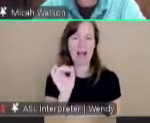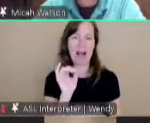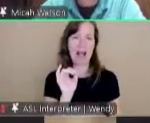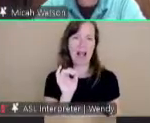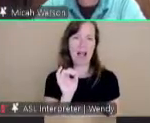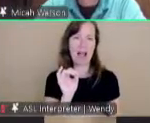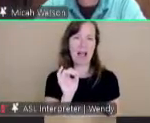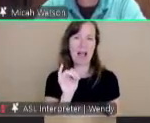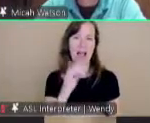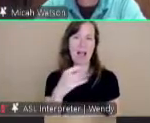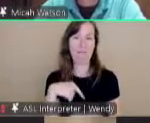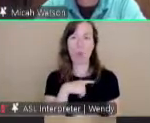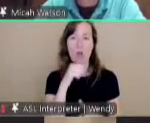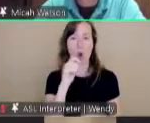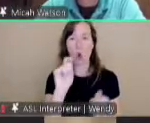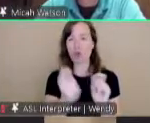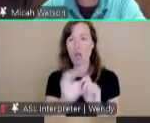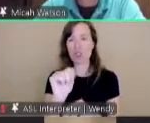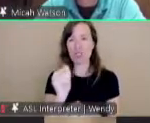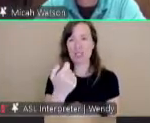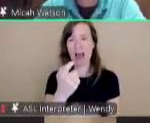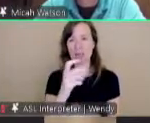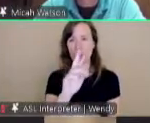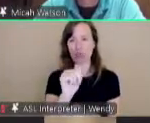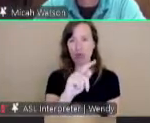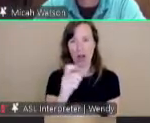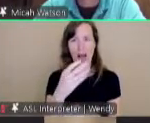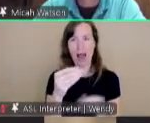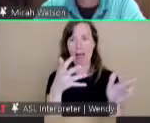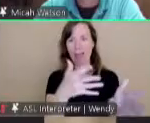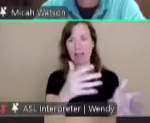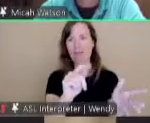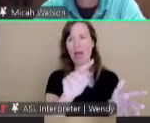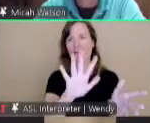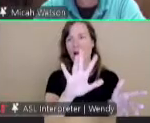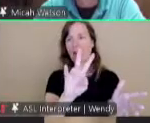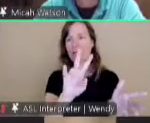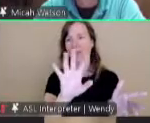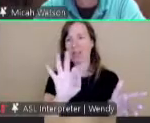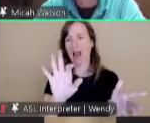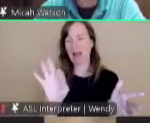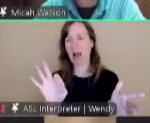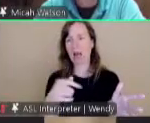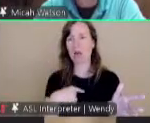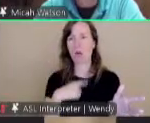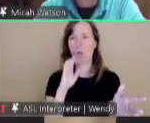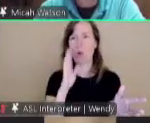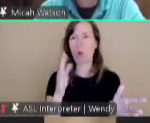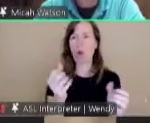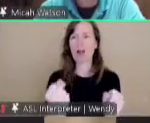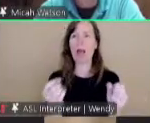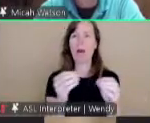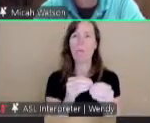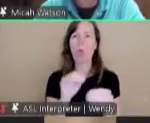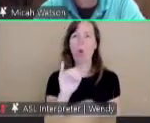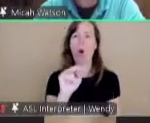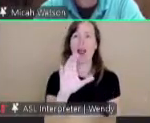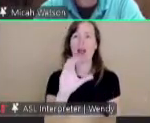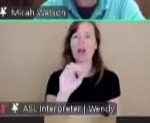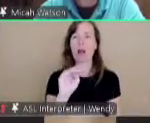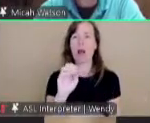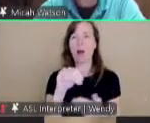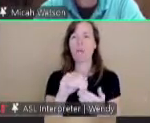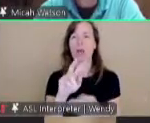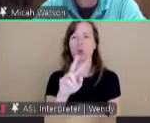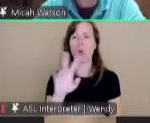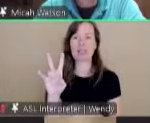so if we don't change the tax rate and we leave the tax rate at 5,799, we will get more income in 27 from